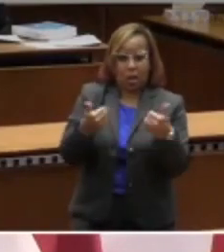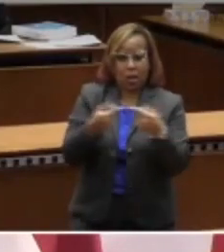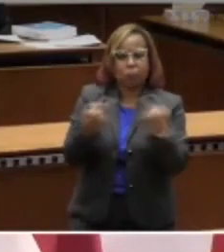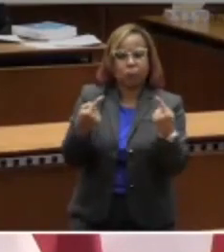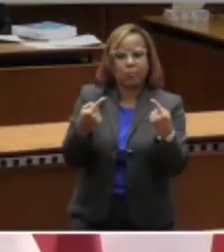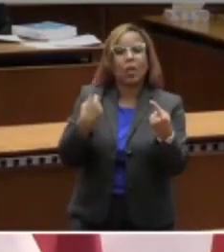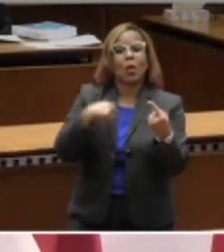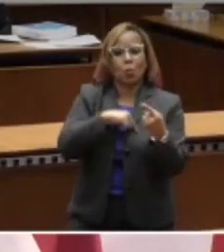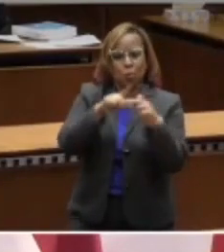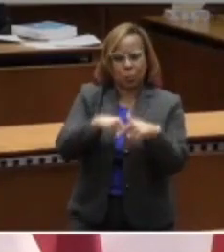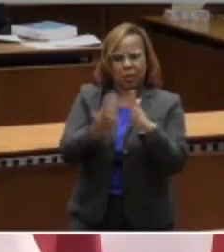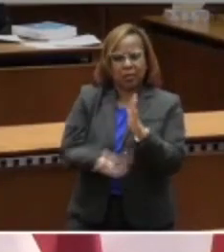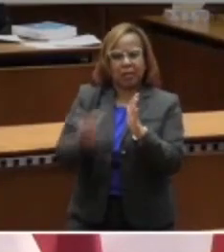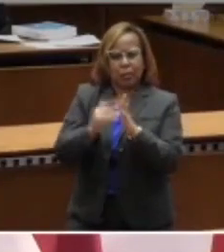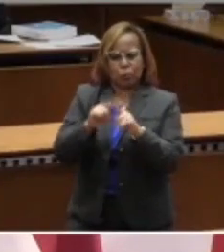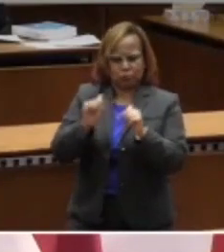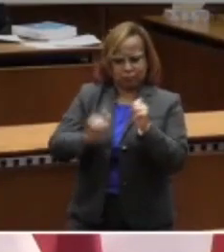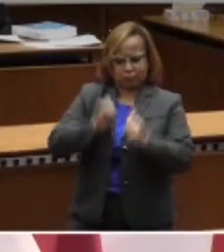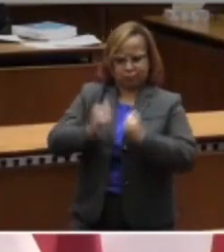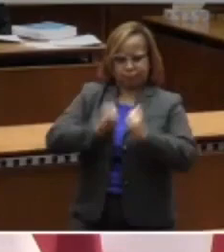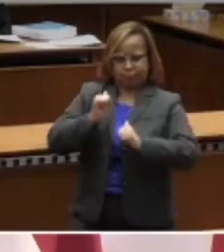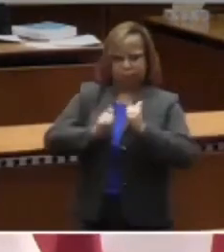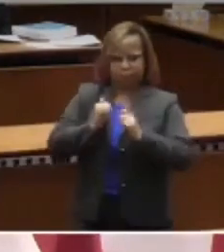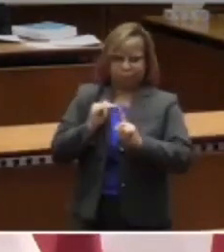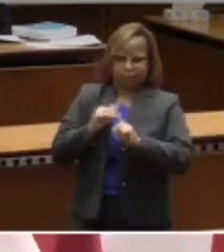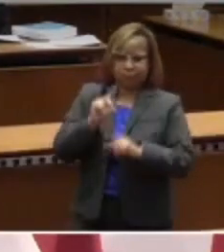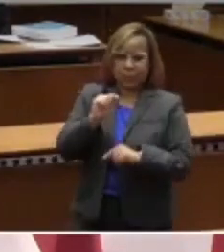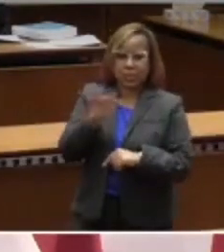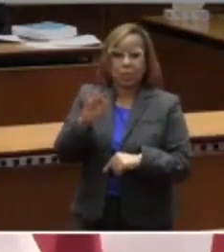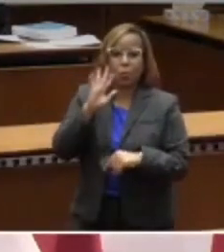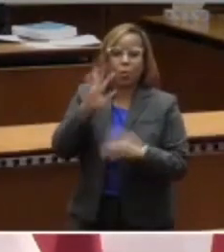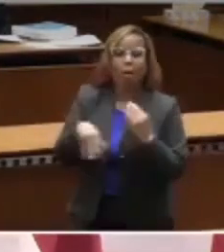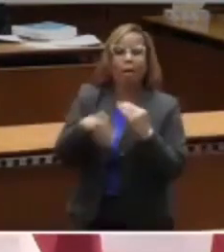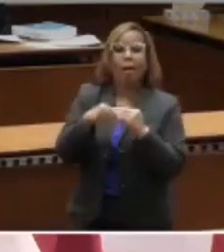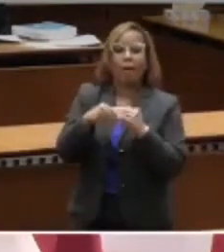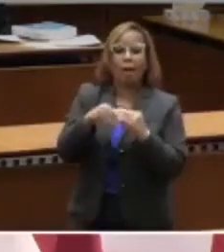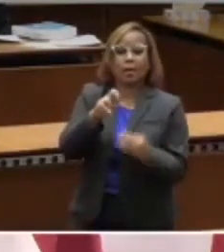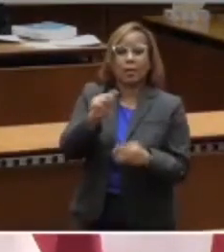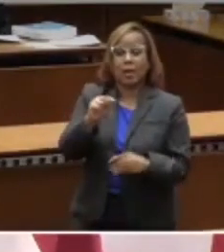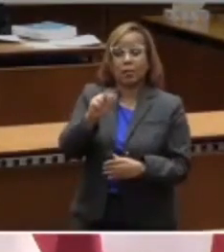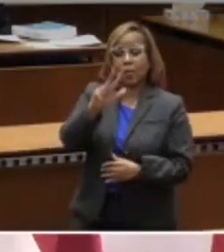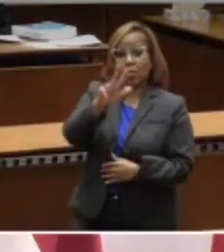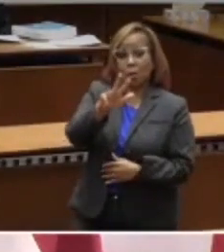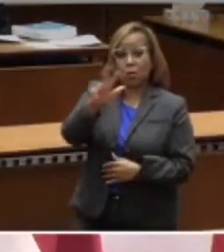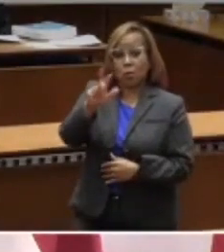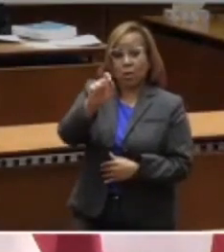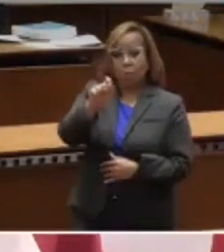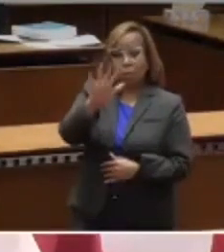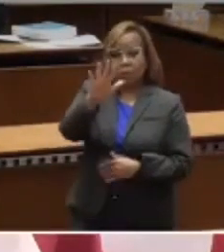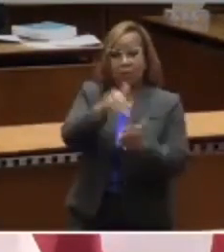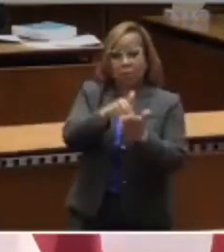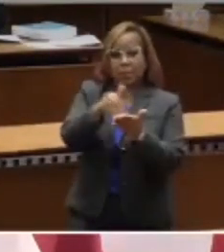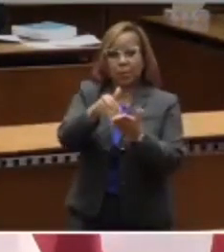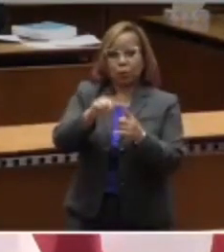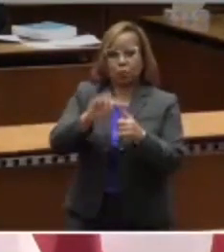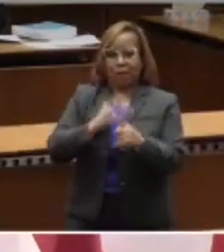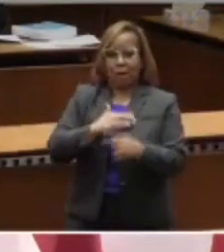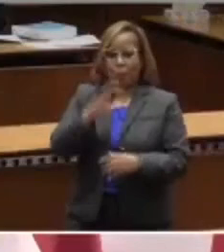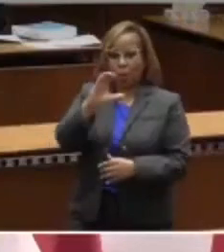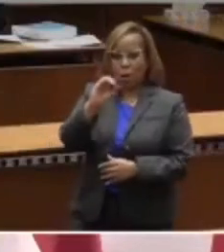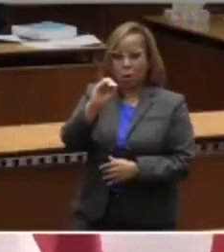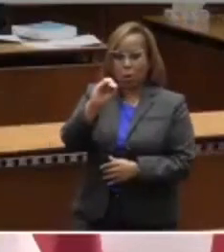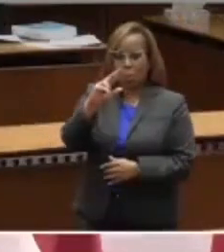begin again to aggressively surplus TIF. We'll add a net of $33.5 million to our corporate